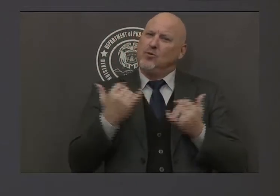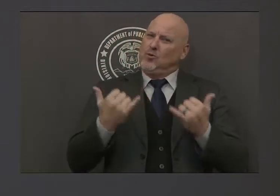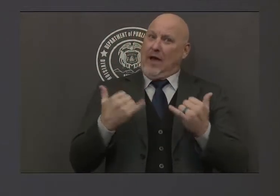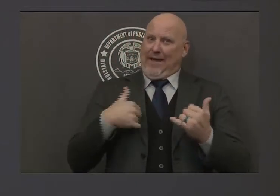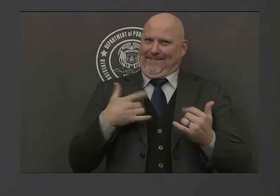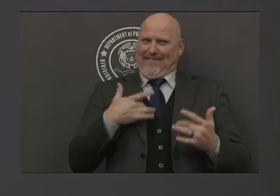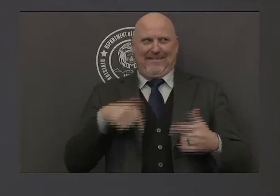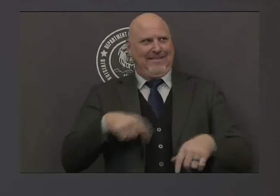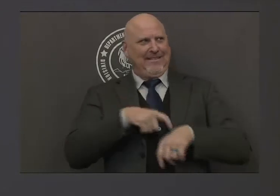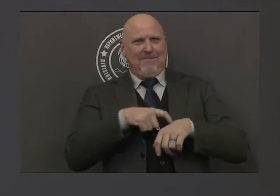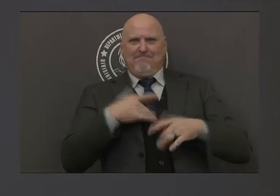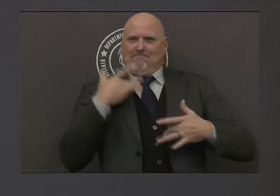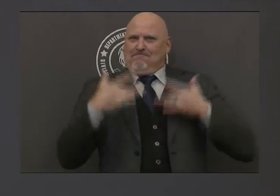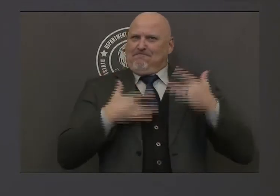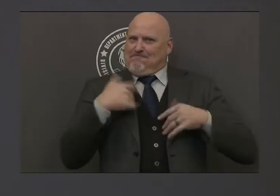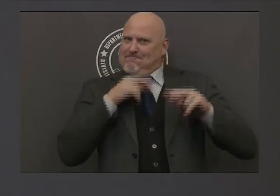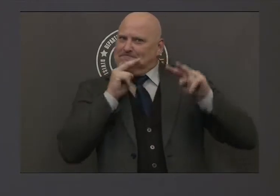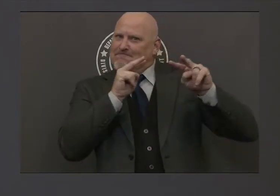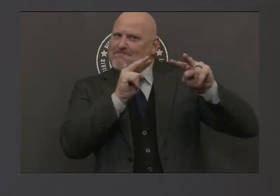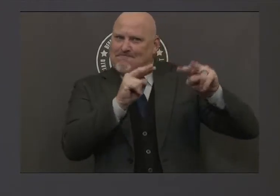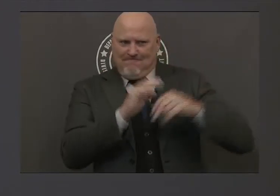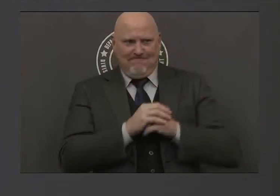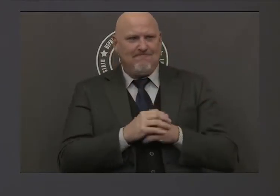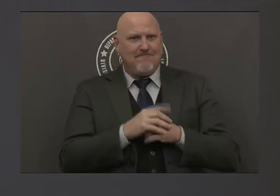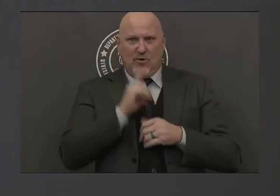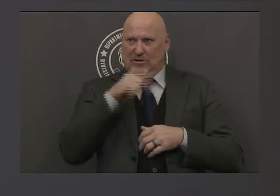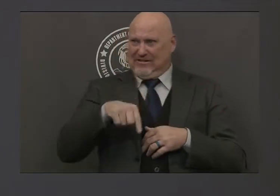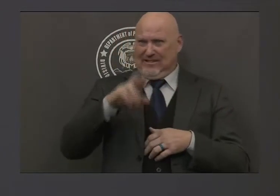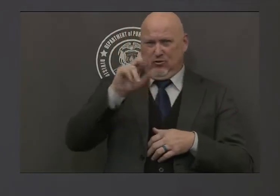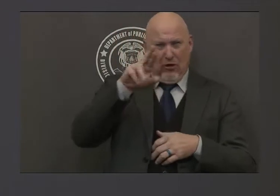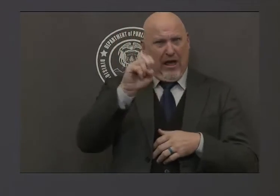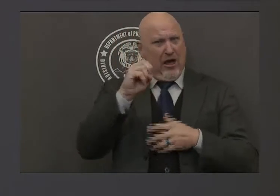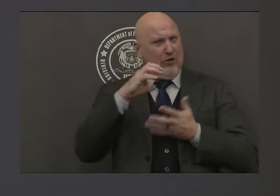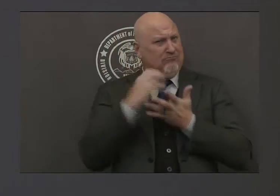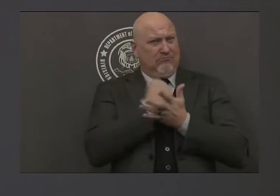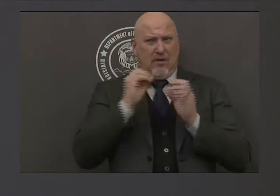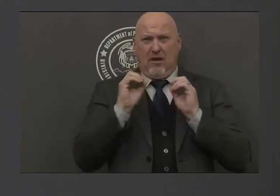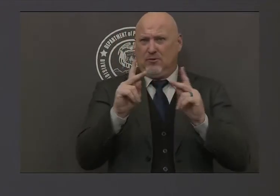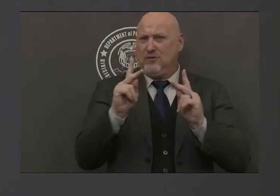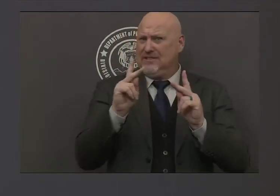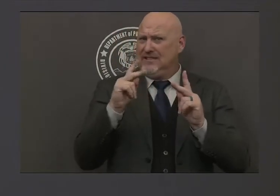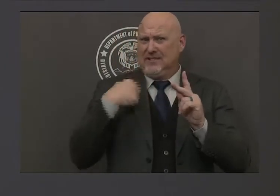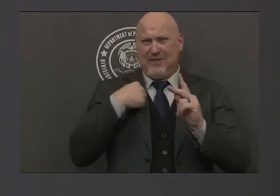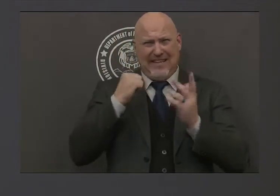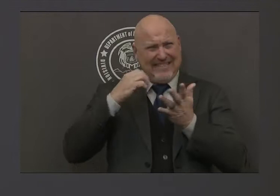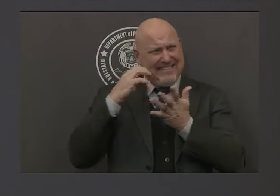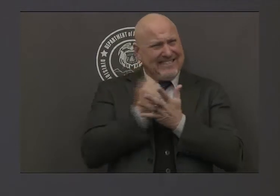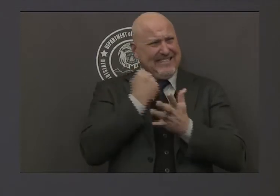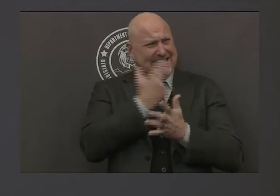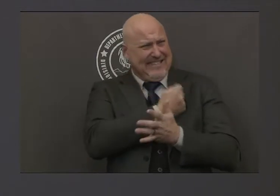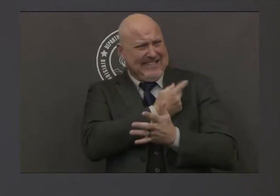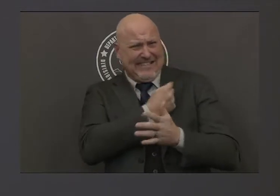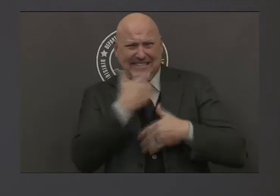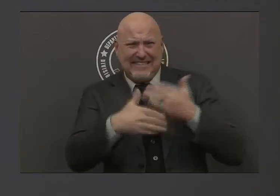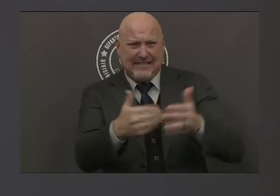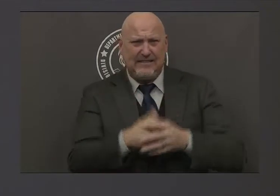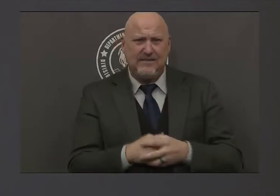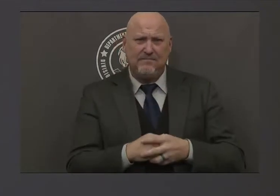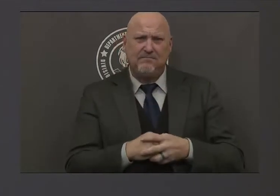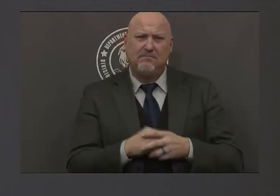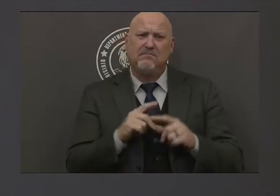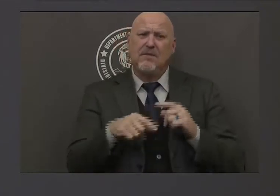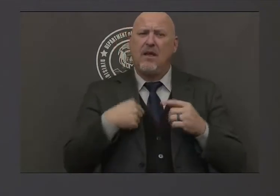for us to celebrate during what has been a very difficult year. But again, I just want to thank our team at Public